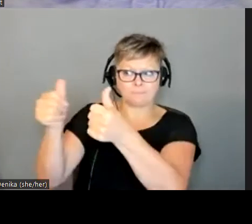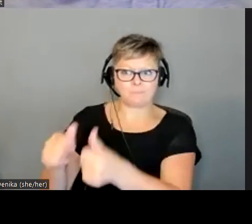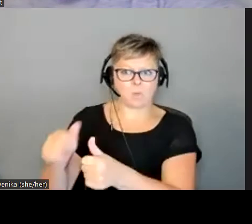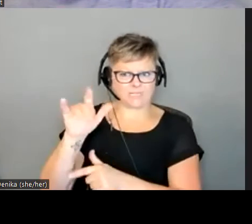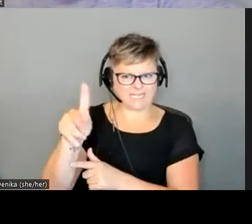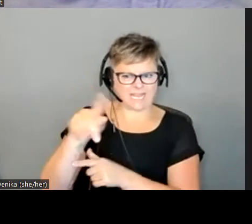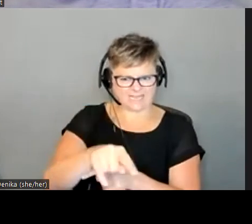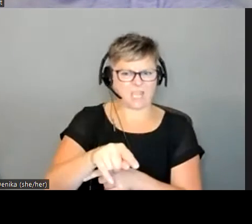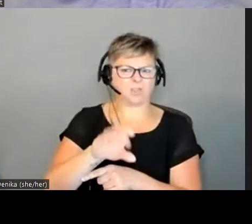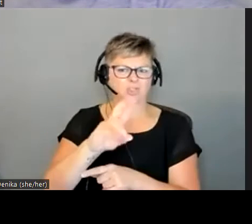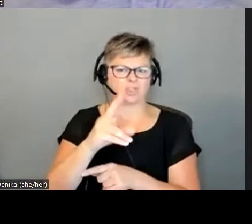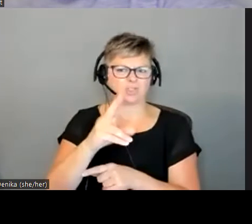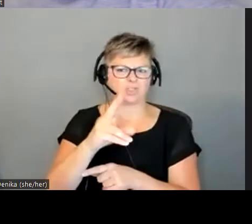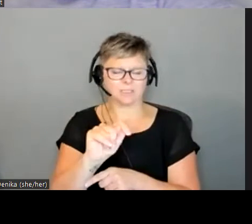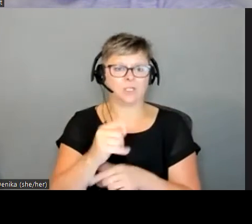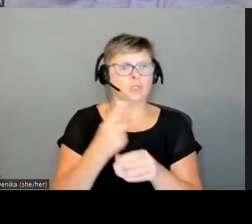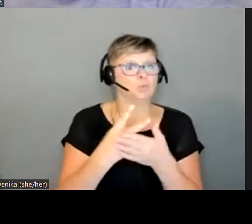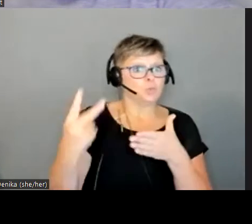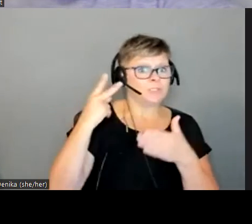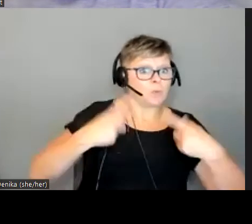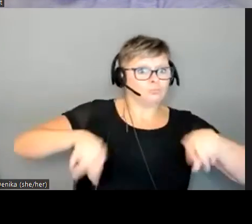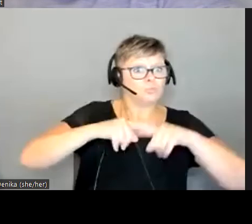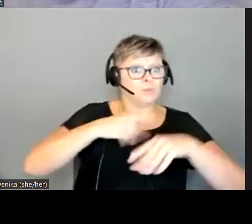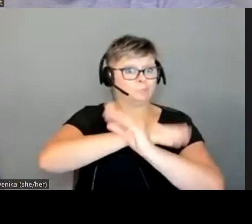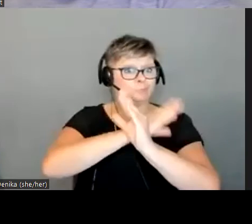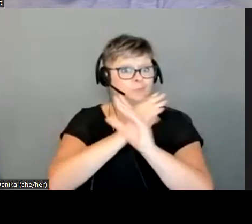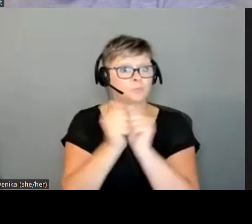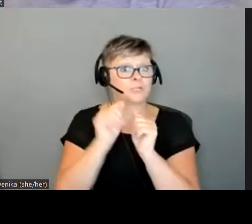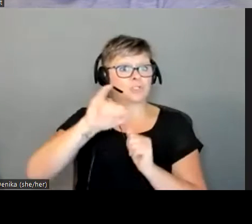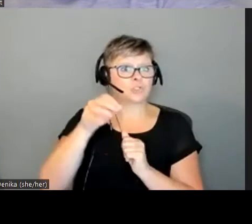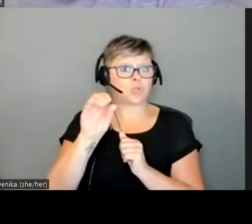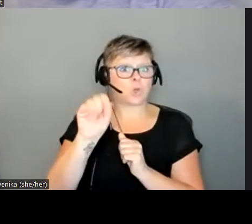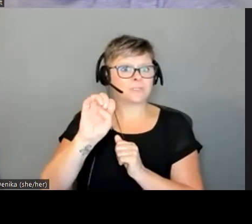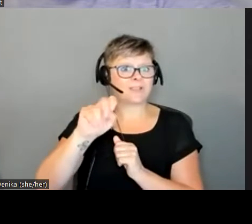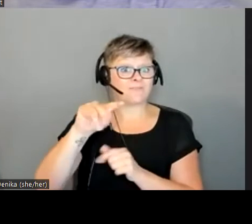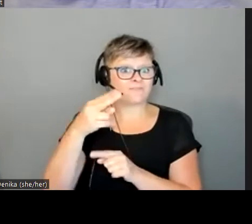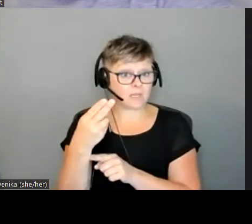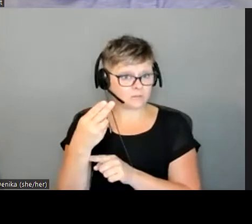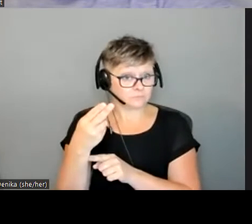webinar with Joseph to talk about the toolkit, so people can access that